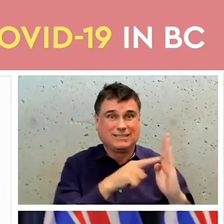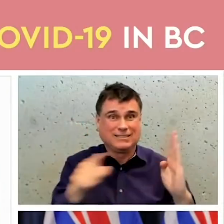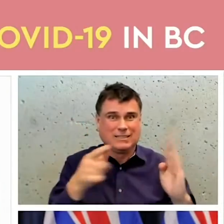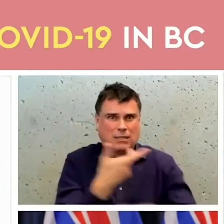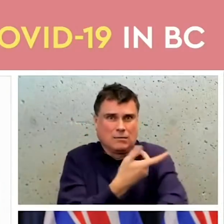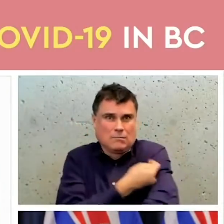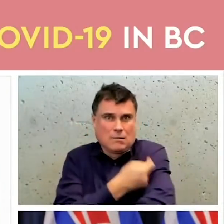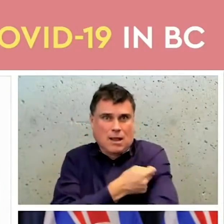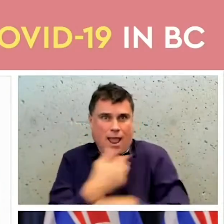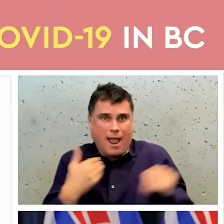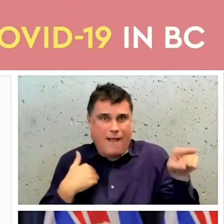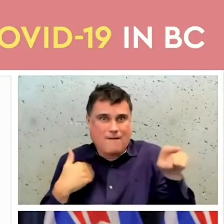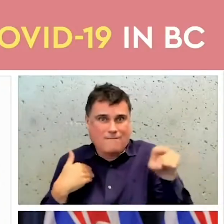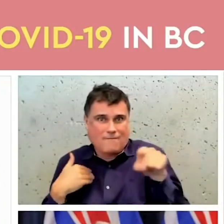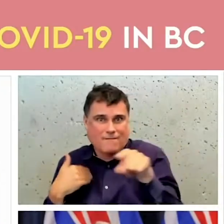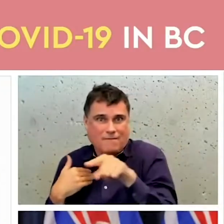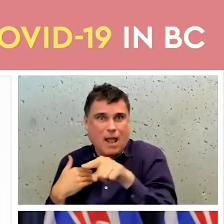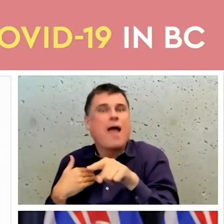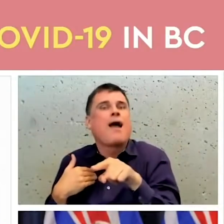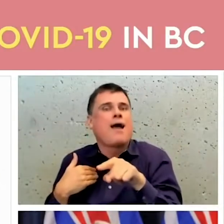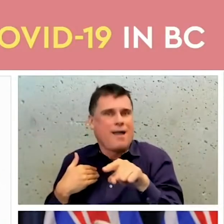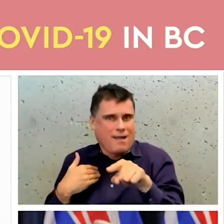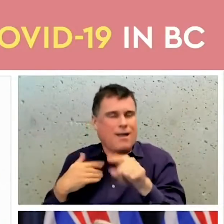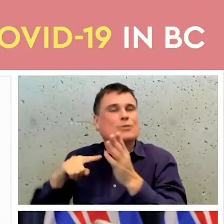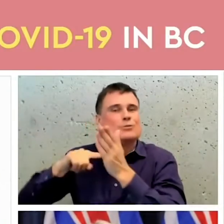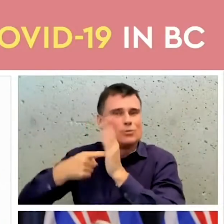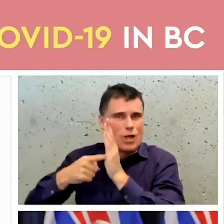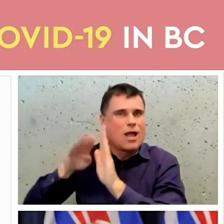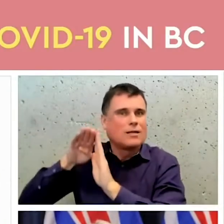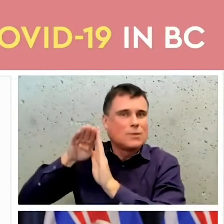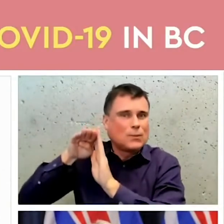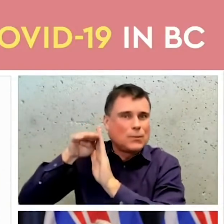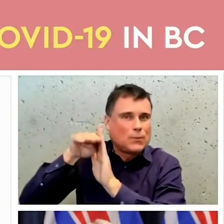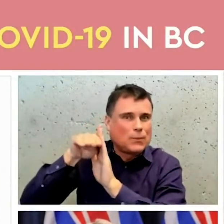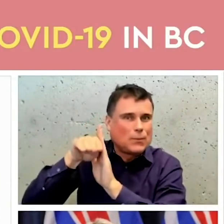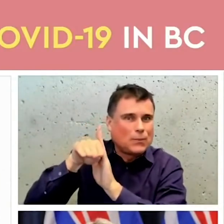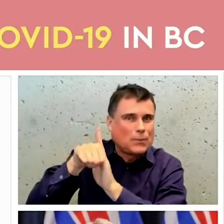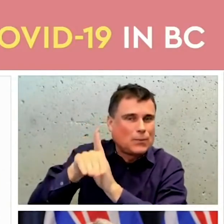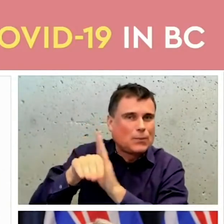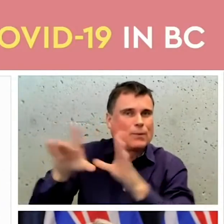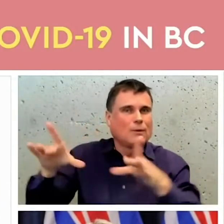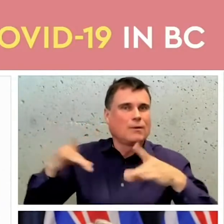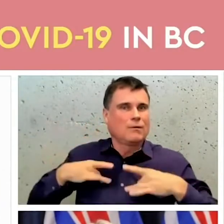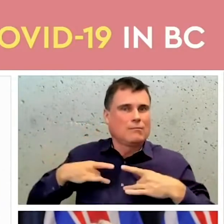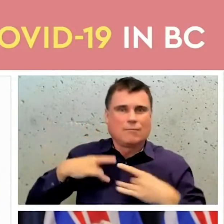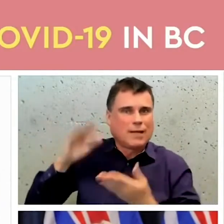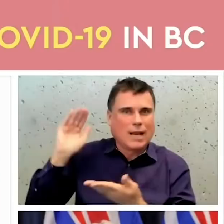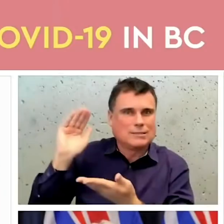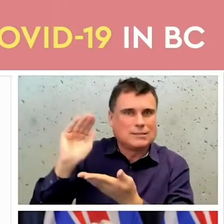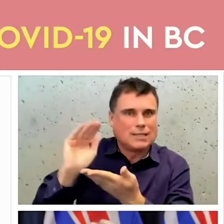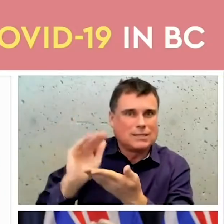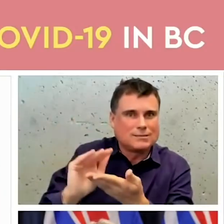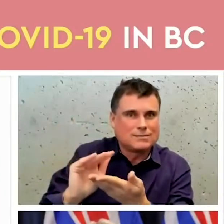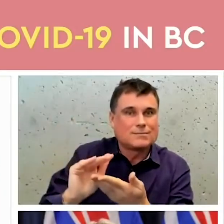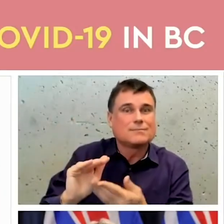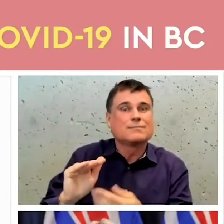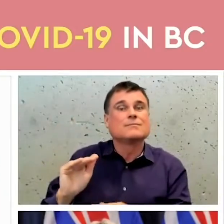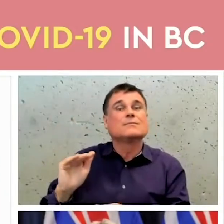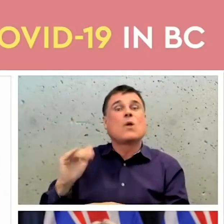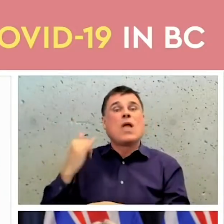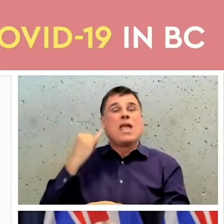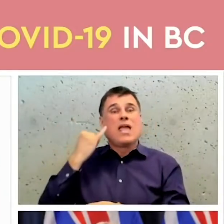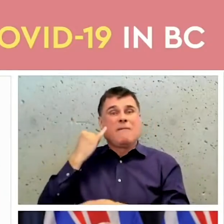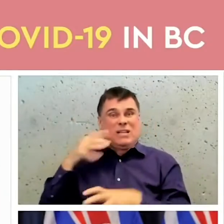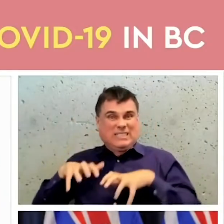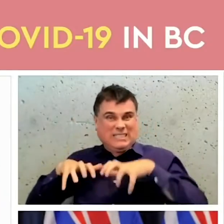Vancouver Coastal in particular, and areas of Fraser Health, where the immunization rates are high, the rates of transmission in